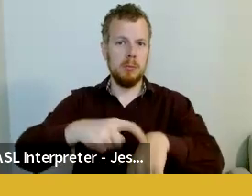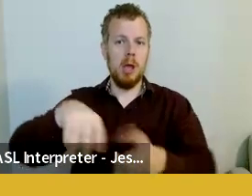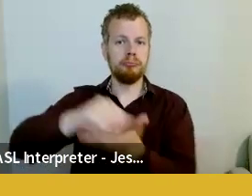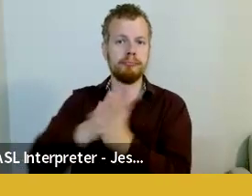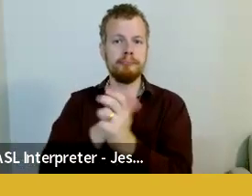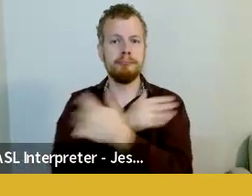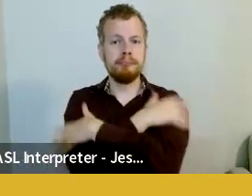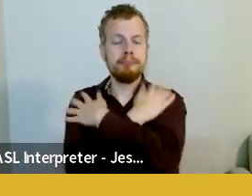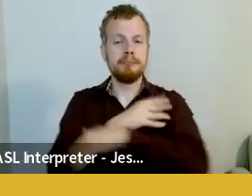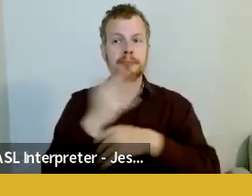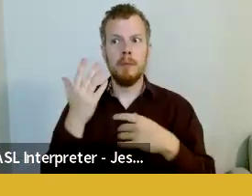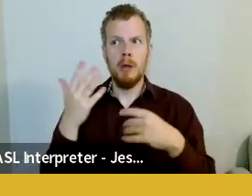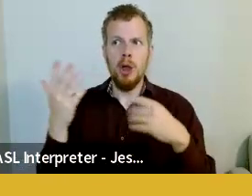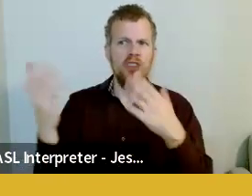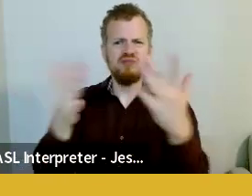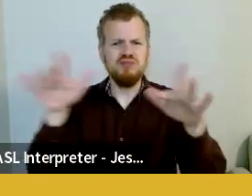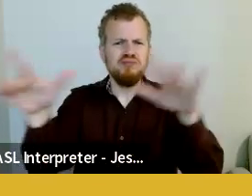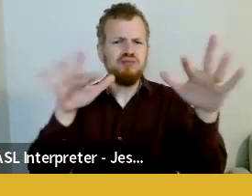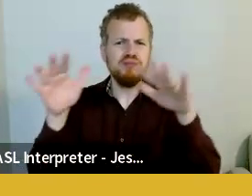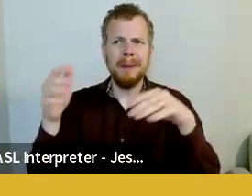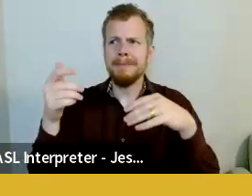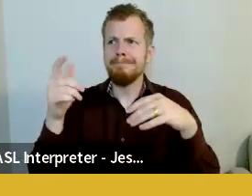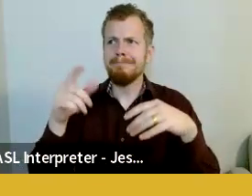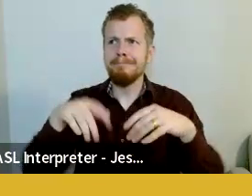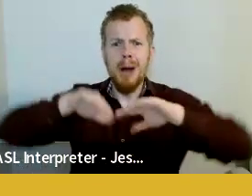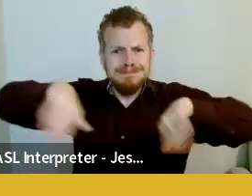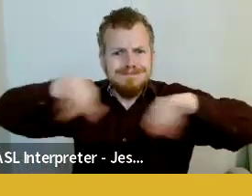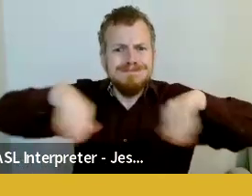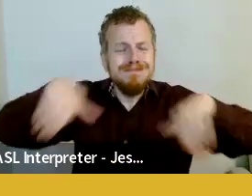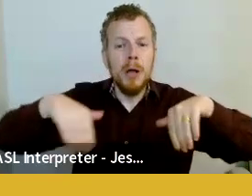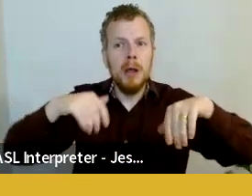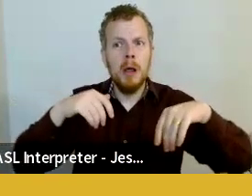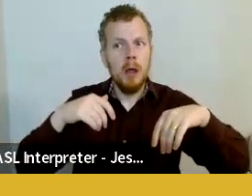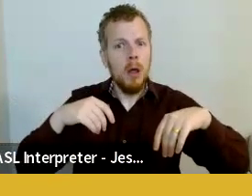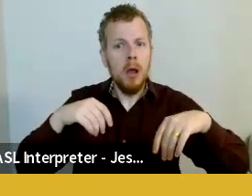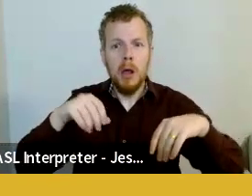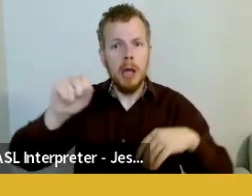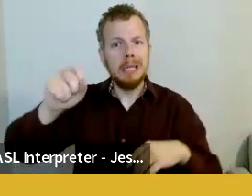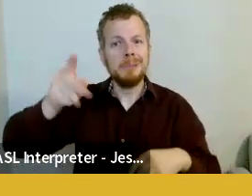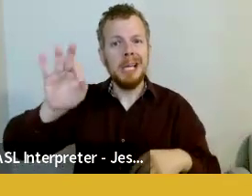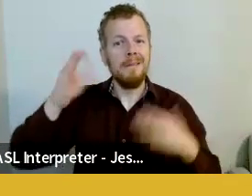the water and it rubs off. We're in these